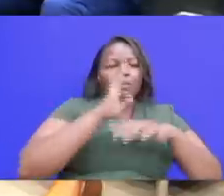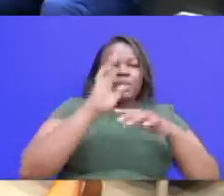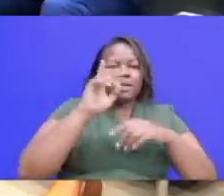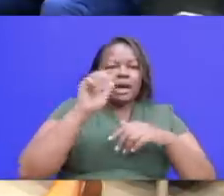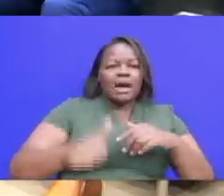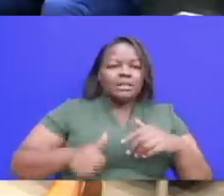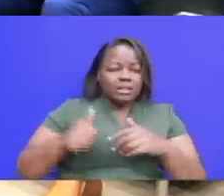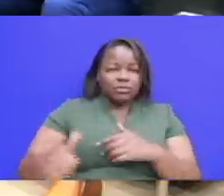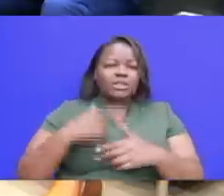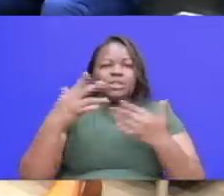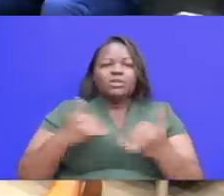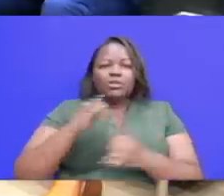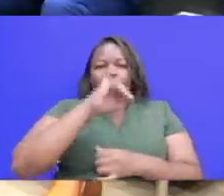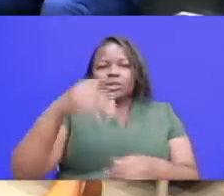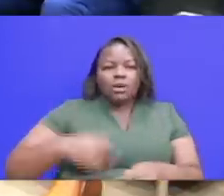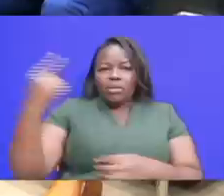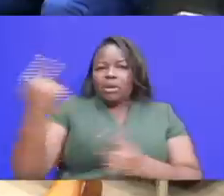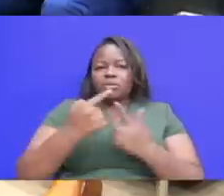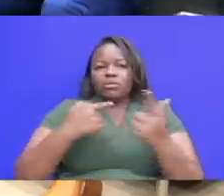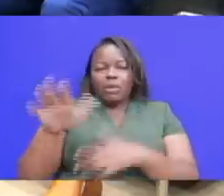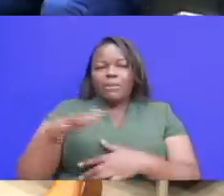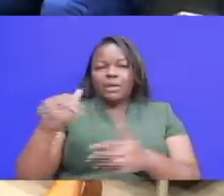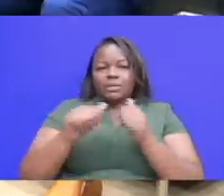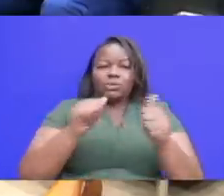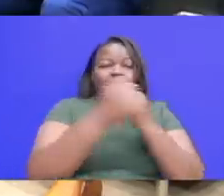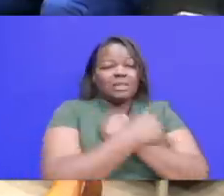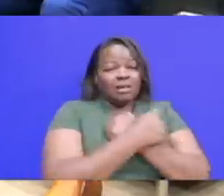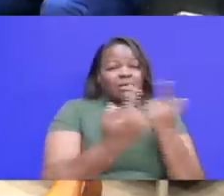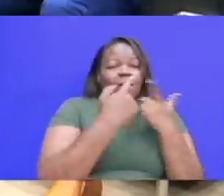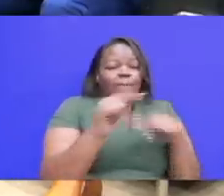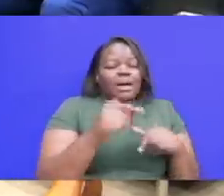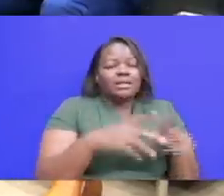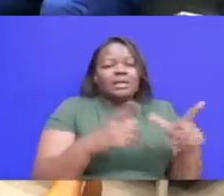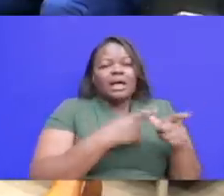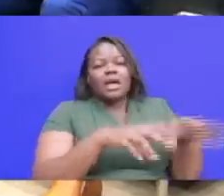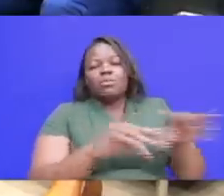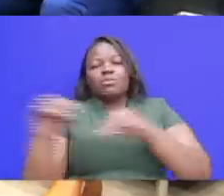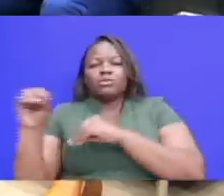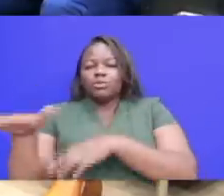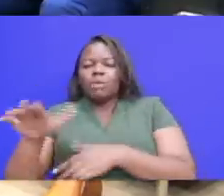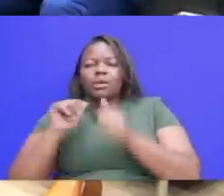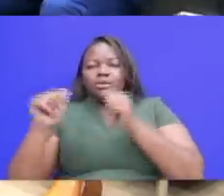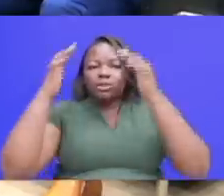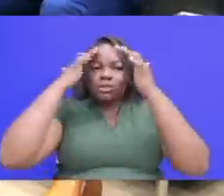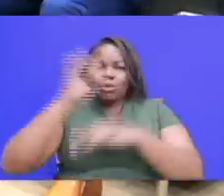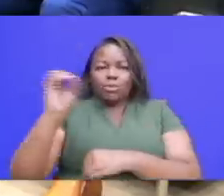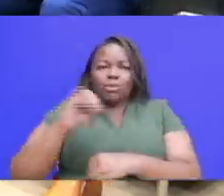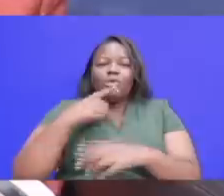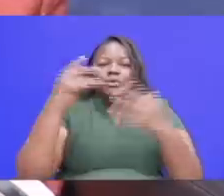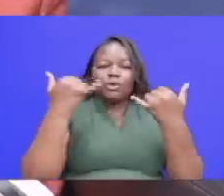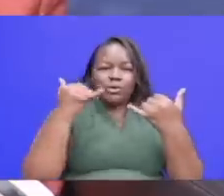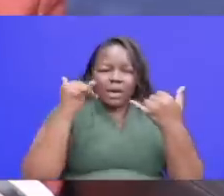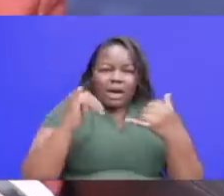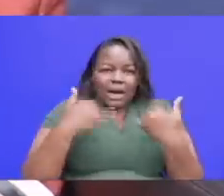Jacob comes from a place where he is loved to a place where he does not know where he's going. So you can imagine, you can go with me in imagination. This